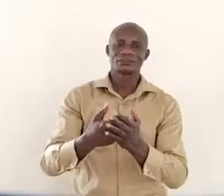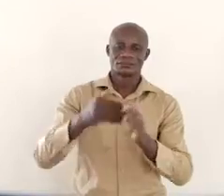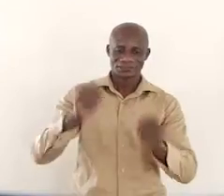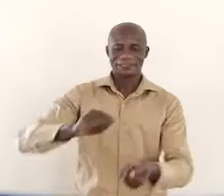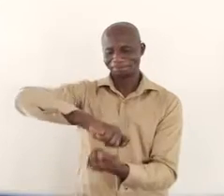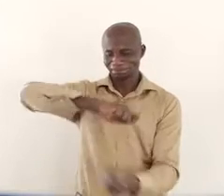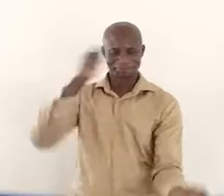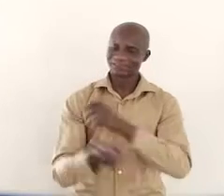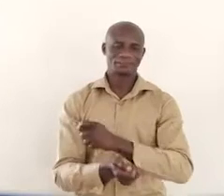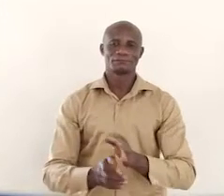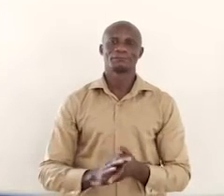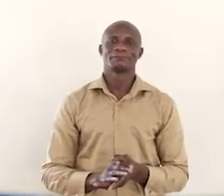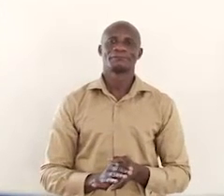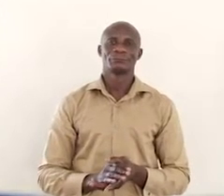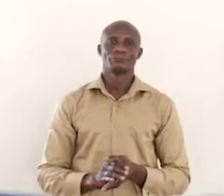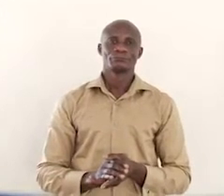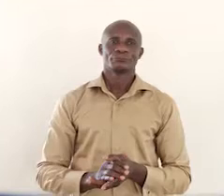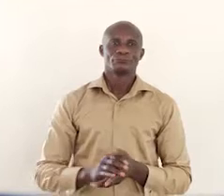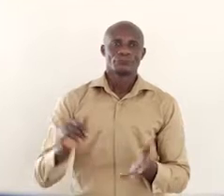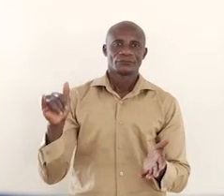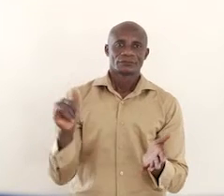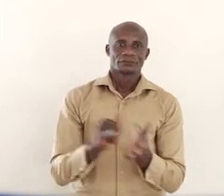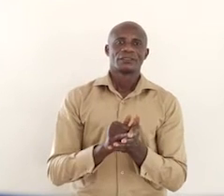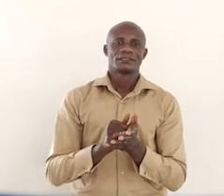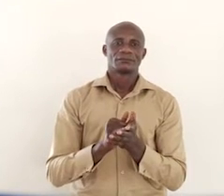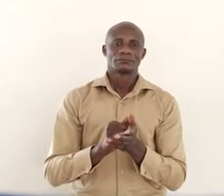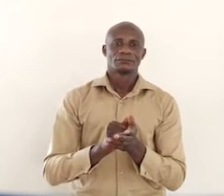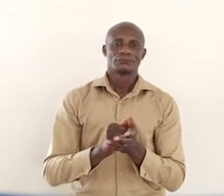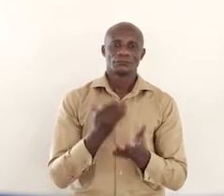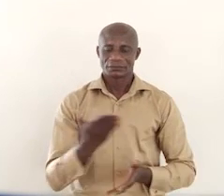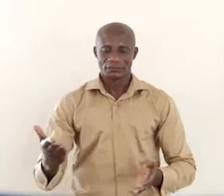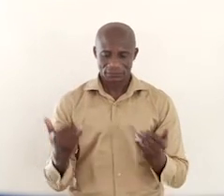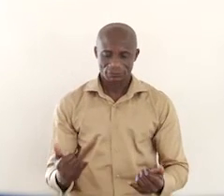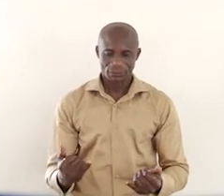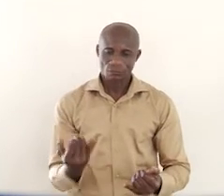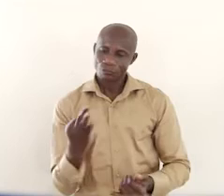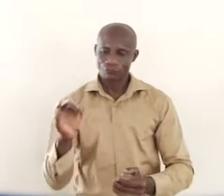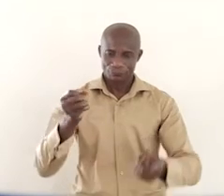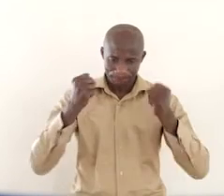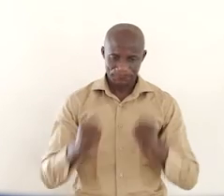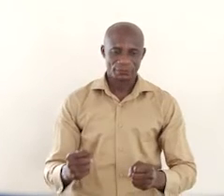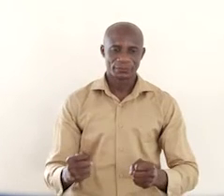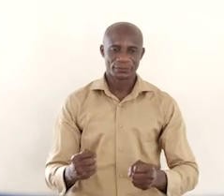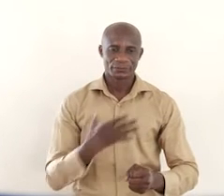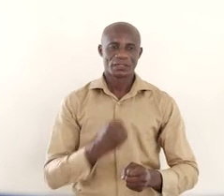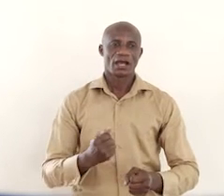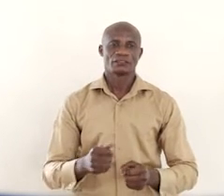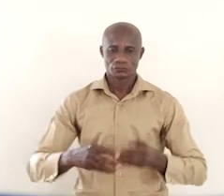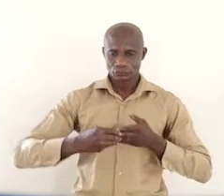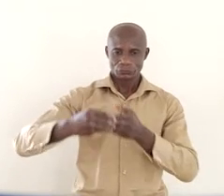be overturned, right? Yes, that the status quo of power